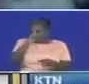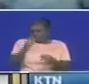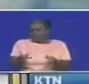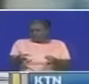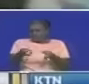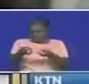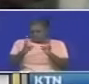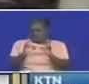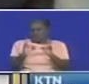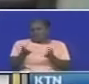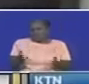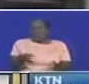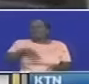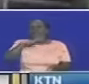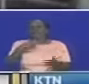has since died.